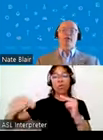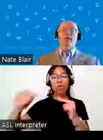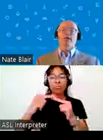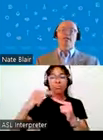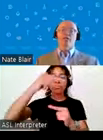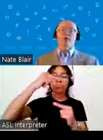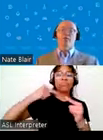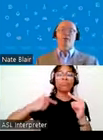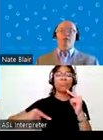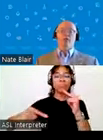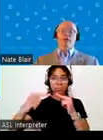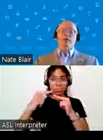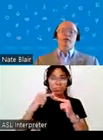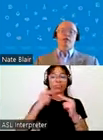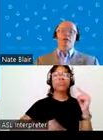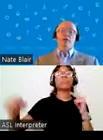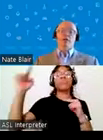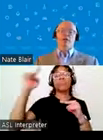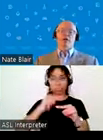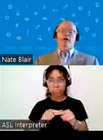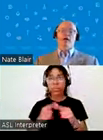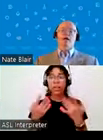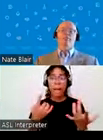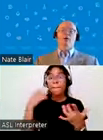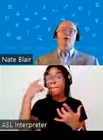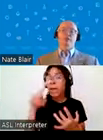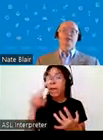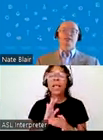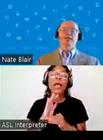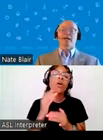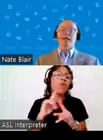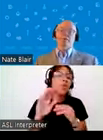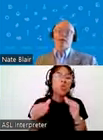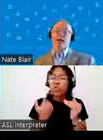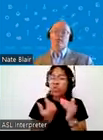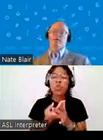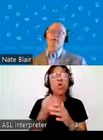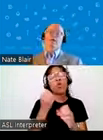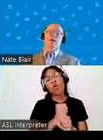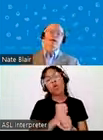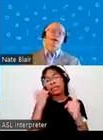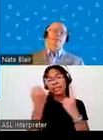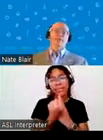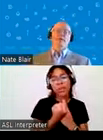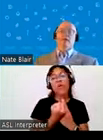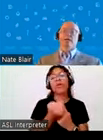to try and get to the point where the scenarios are both resilient and reliable,